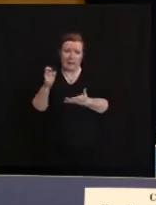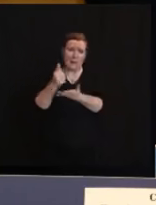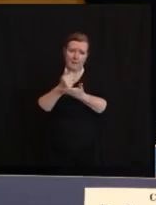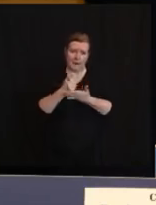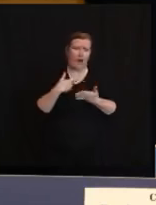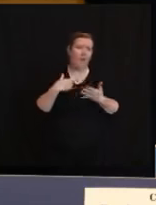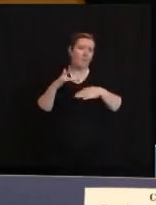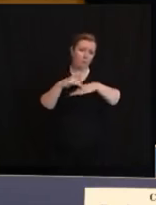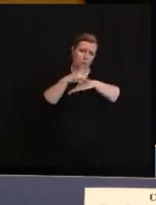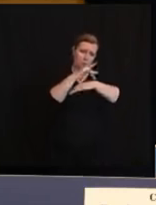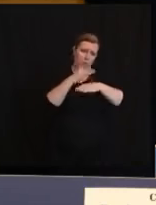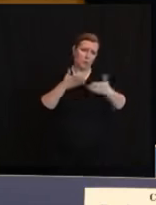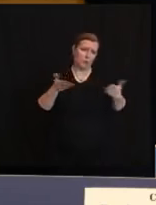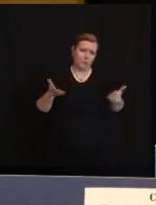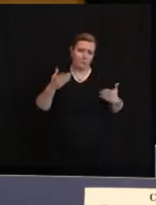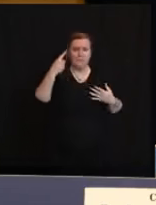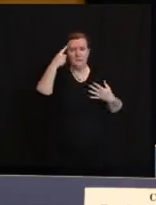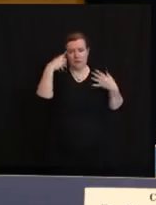Mental Health Hotline,